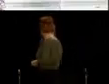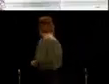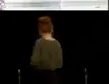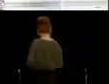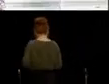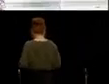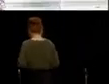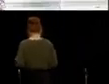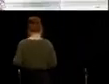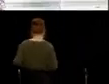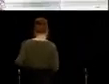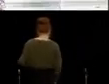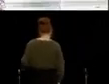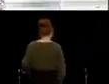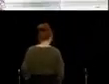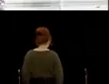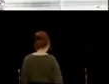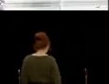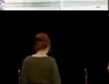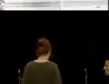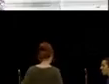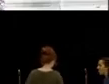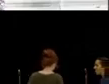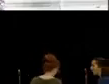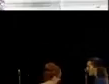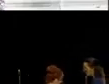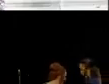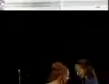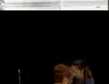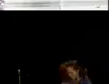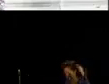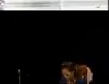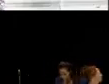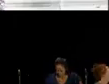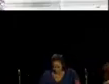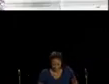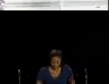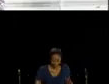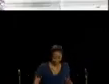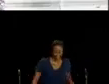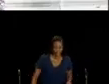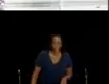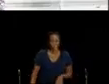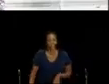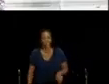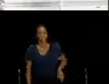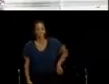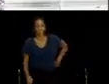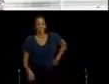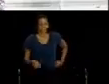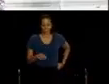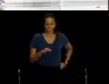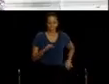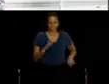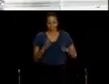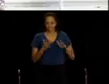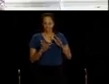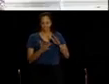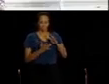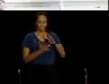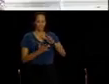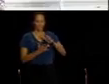I lost my grandma. And if it wasn't clear in the beginning of my speech, my grandma was one of my favorite